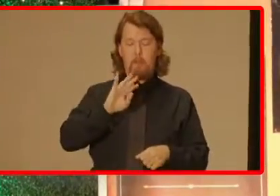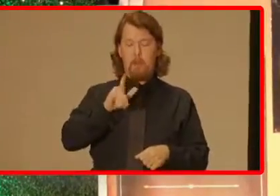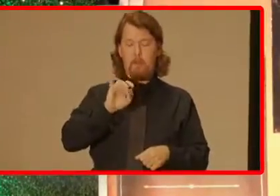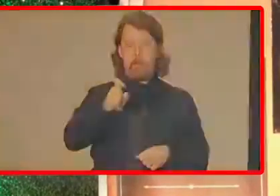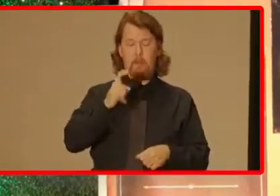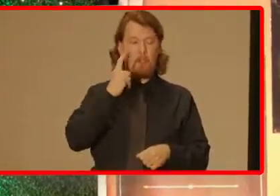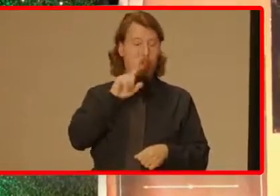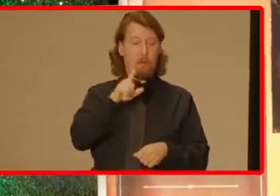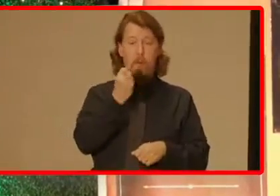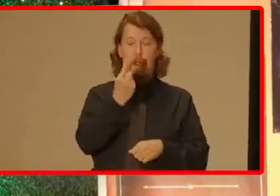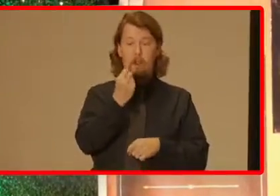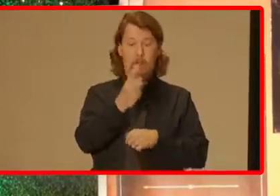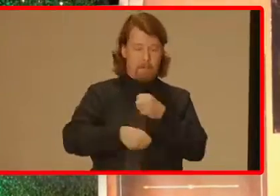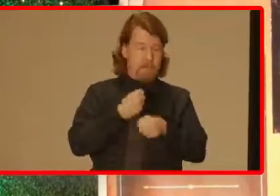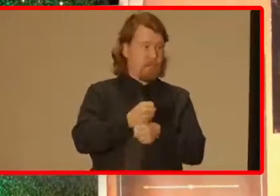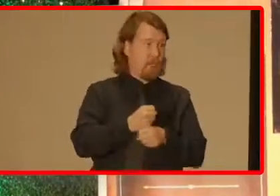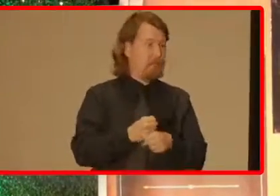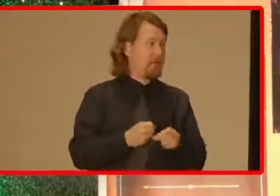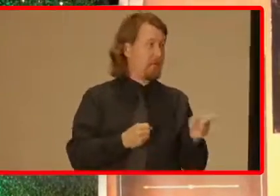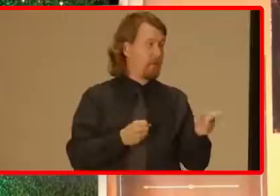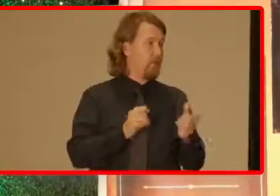years.